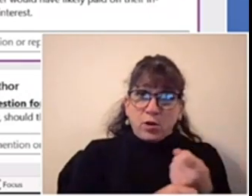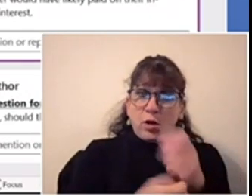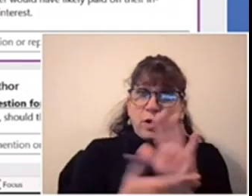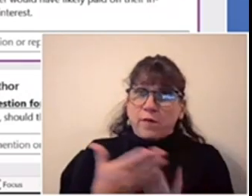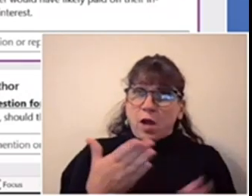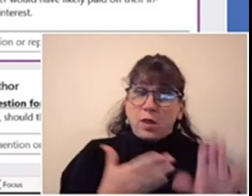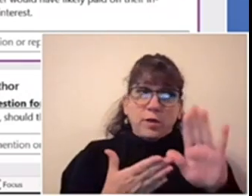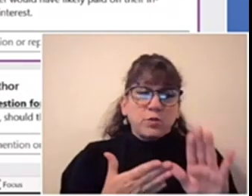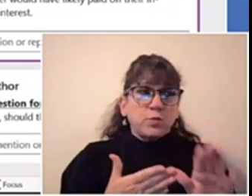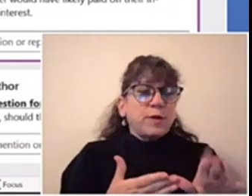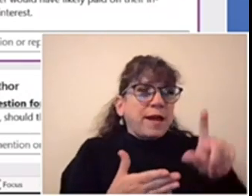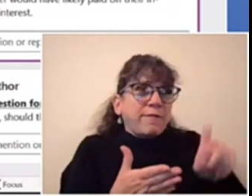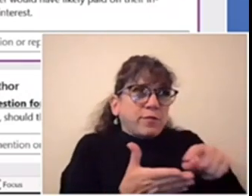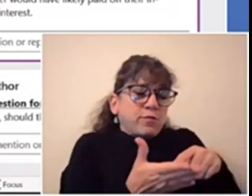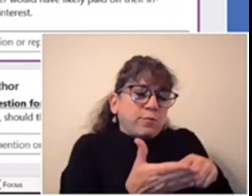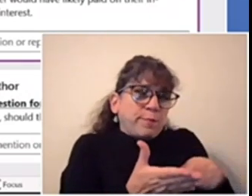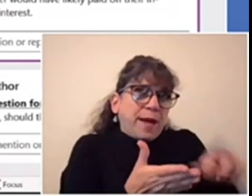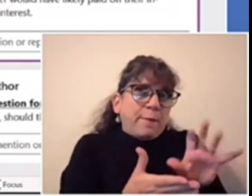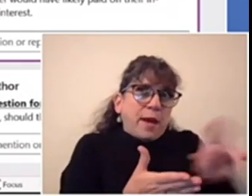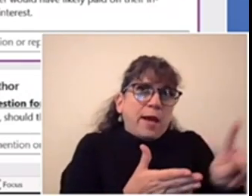would enter repayment owing about